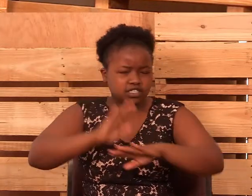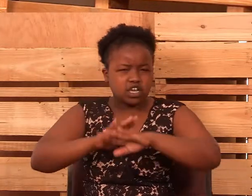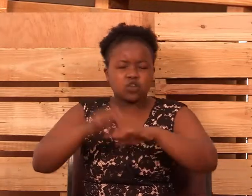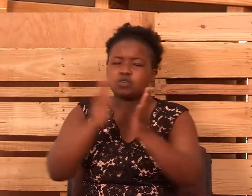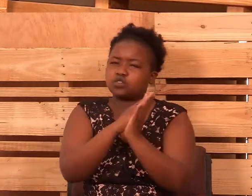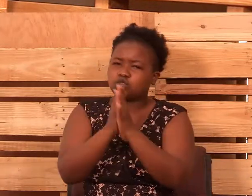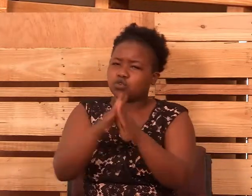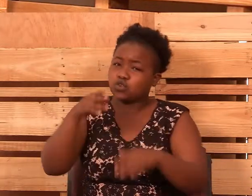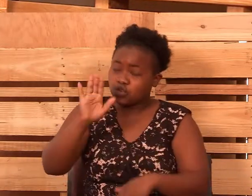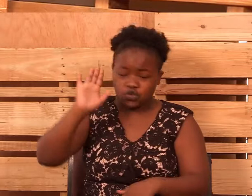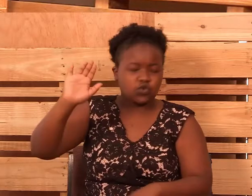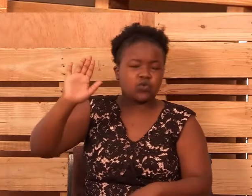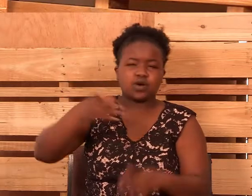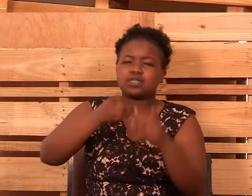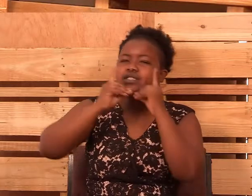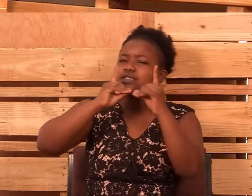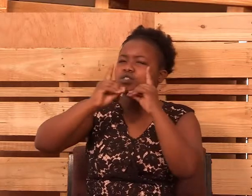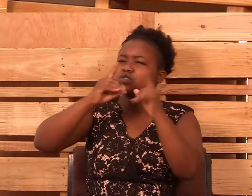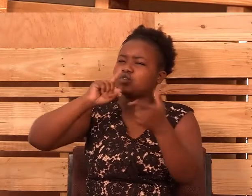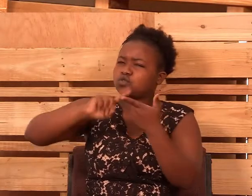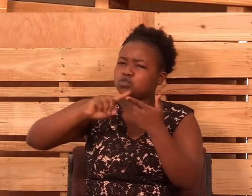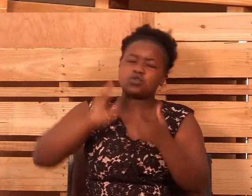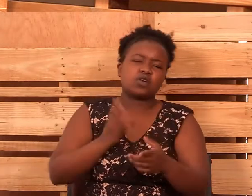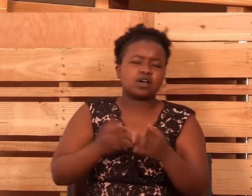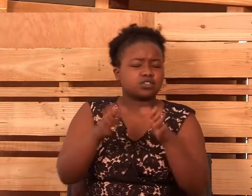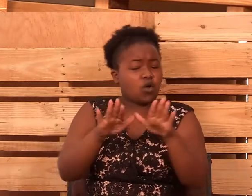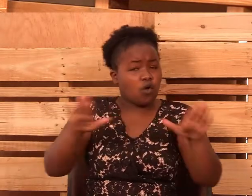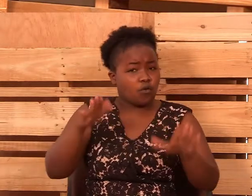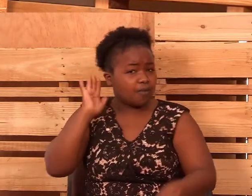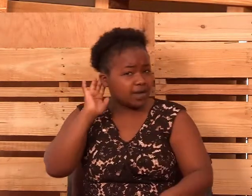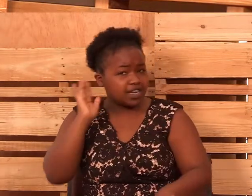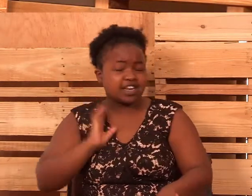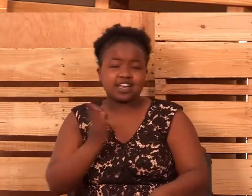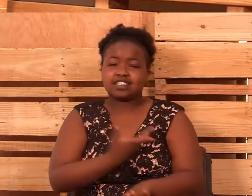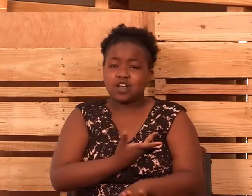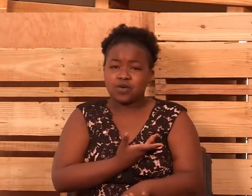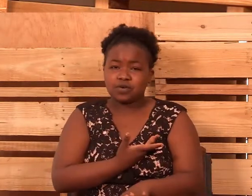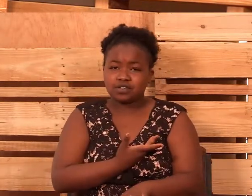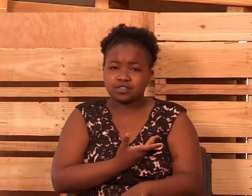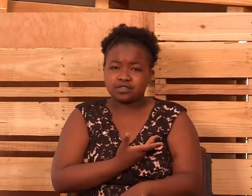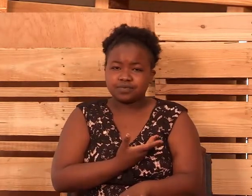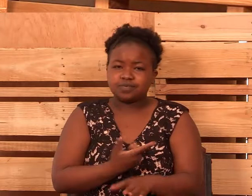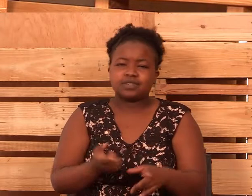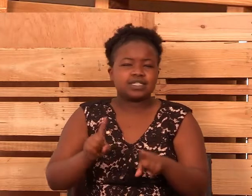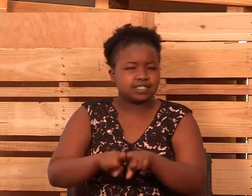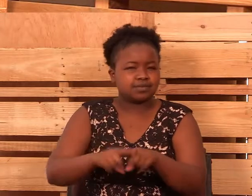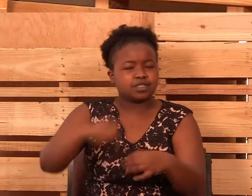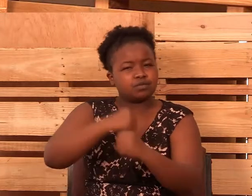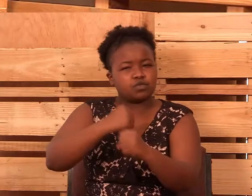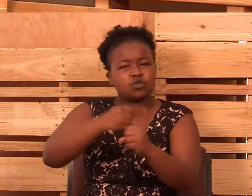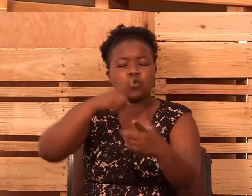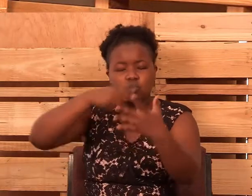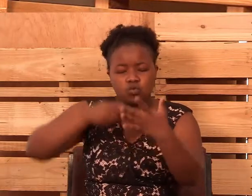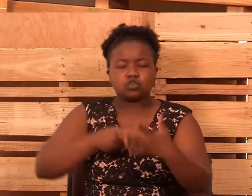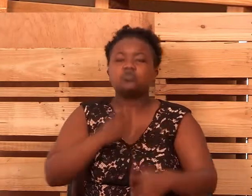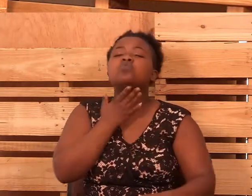we pray that you speak to us, open our ears, that we may hear what you want us to, what you want us to do, and